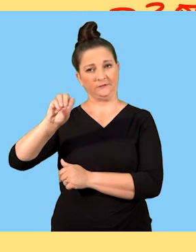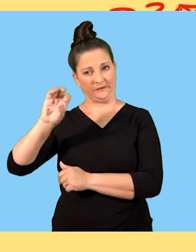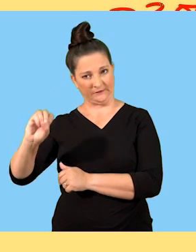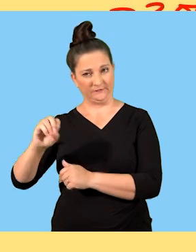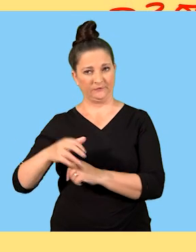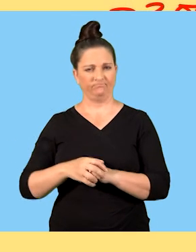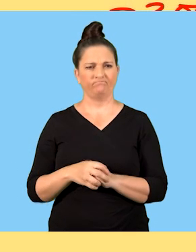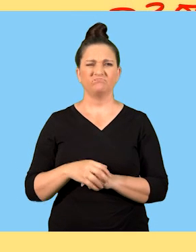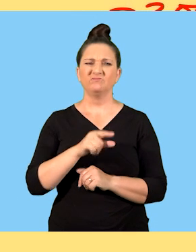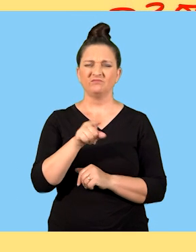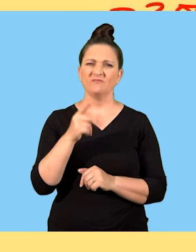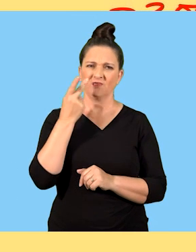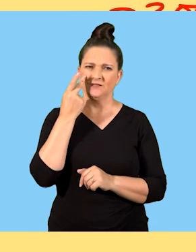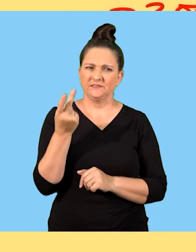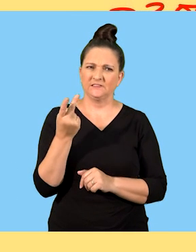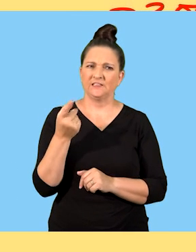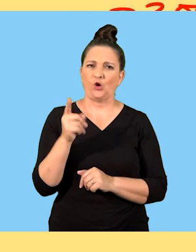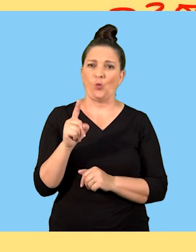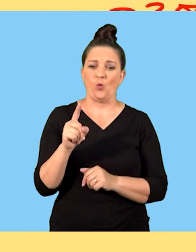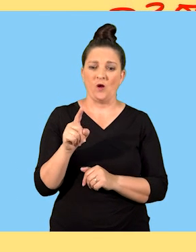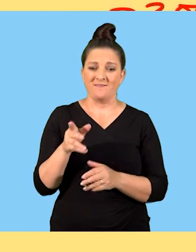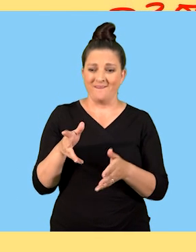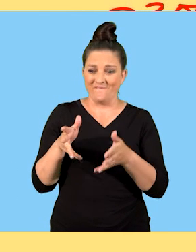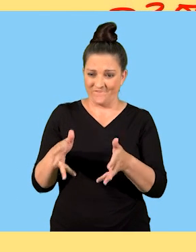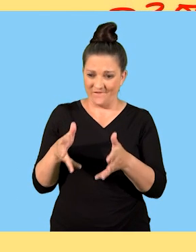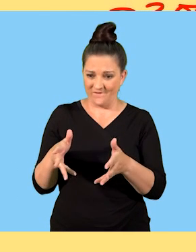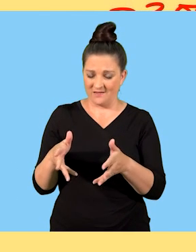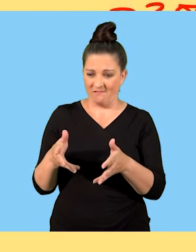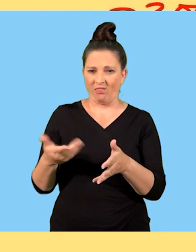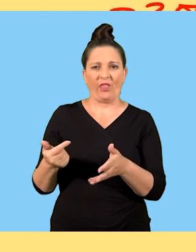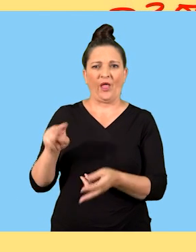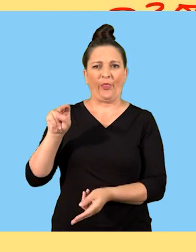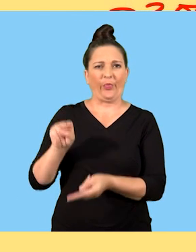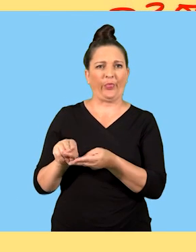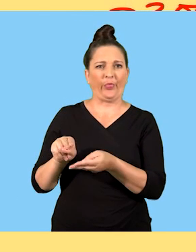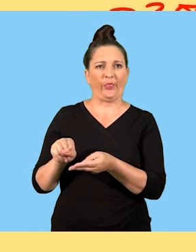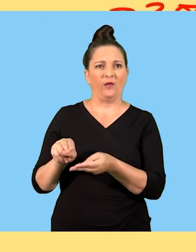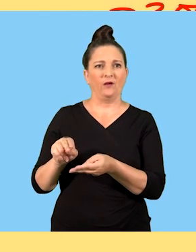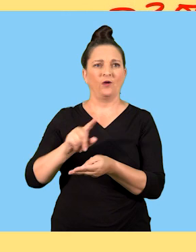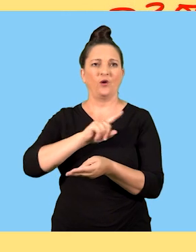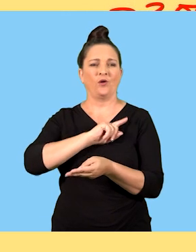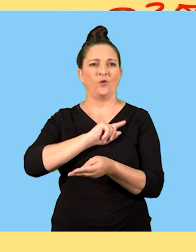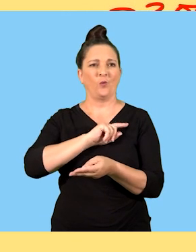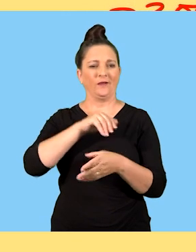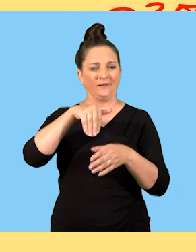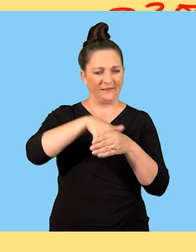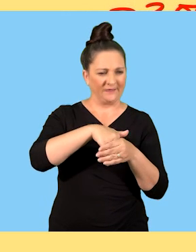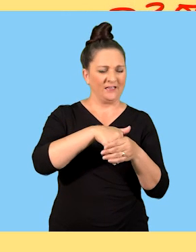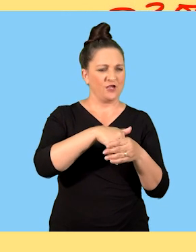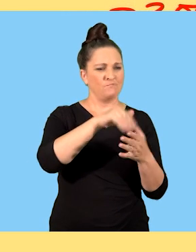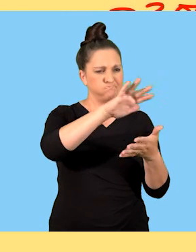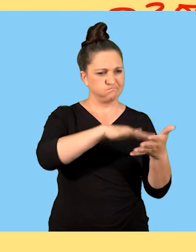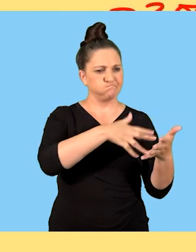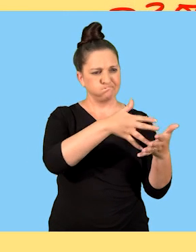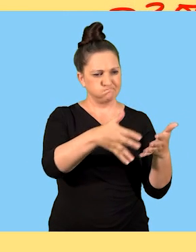2,300. And you can see that it means the physical stock take is less than the stock that is in the business